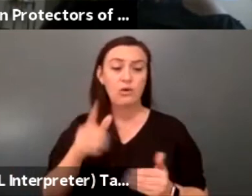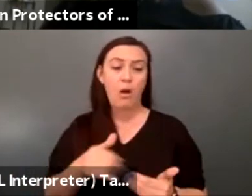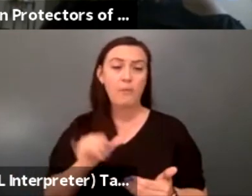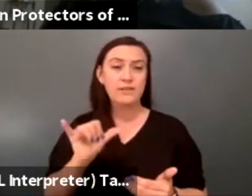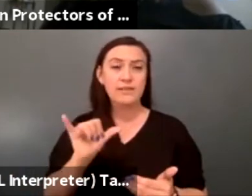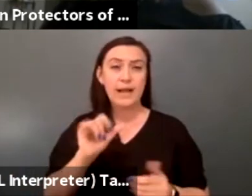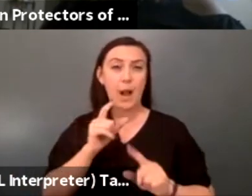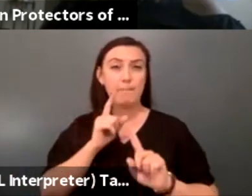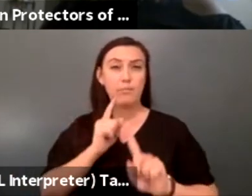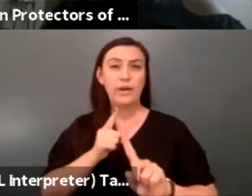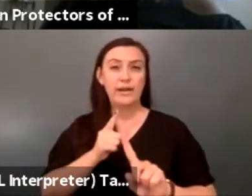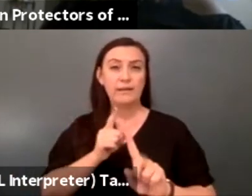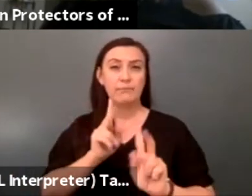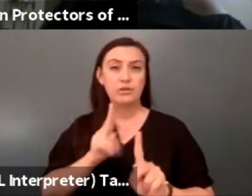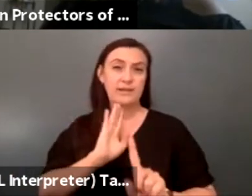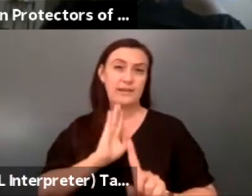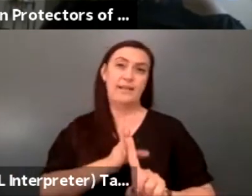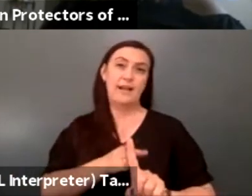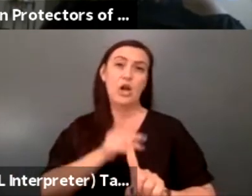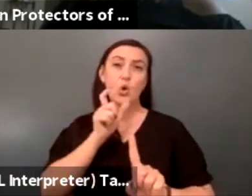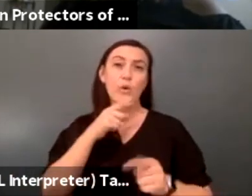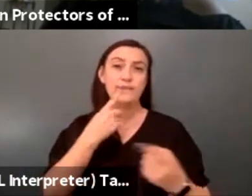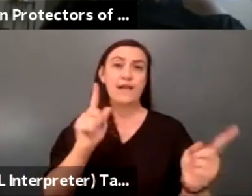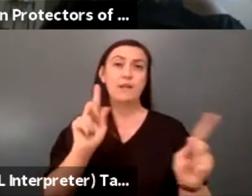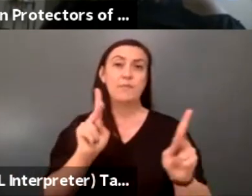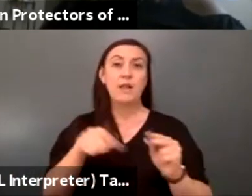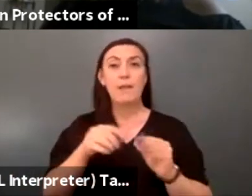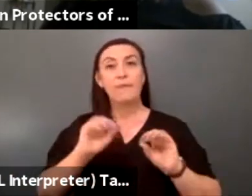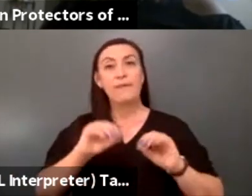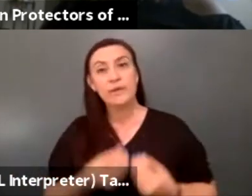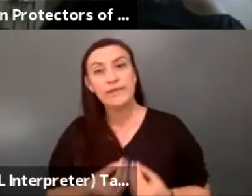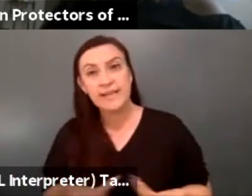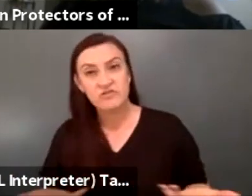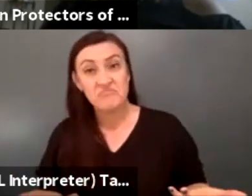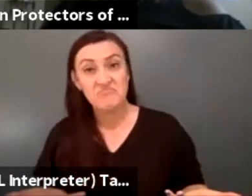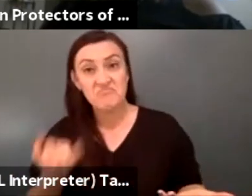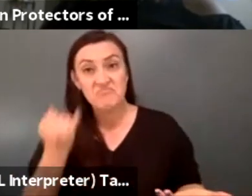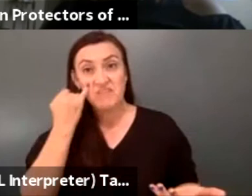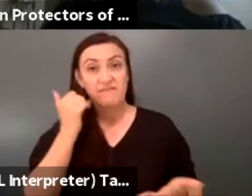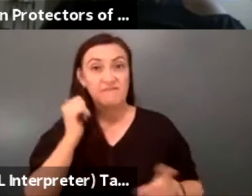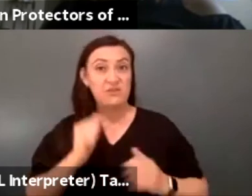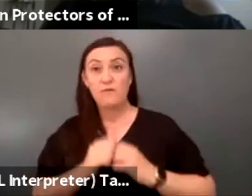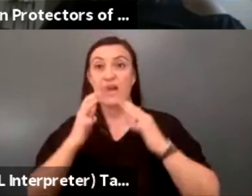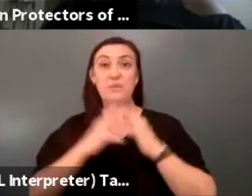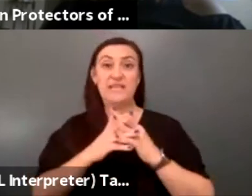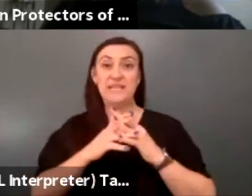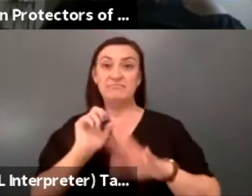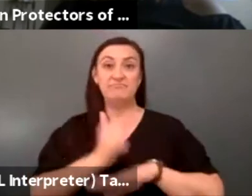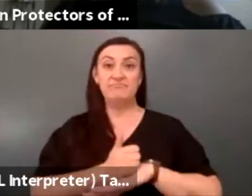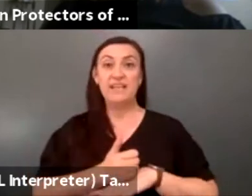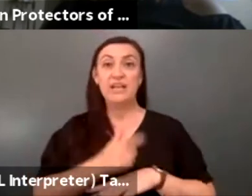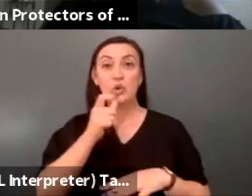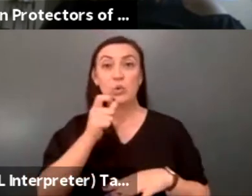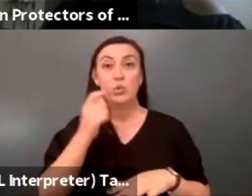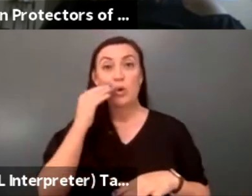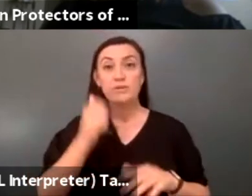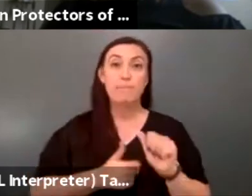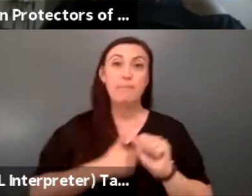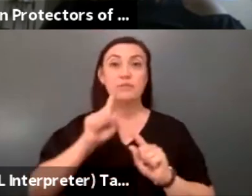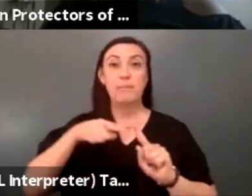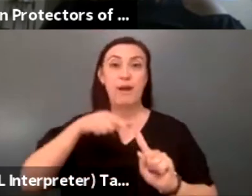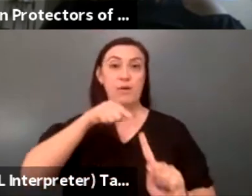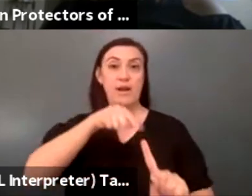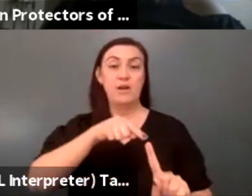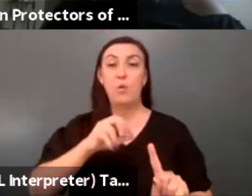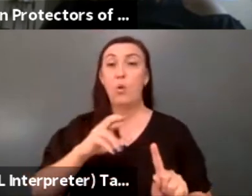point person, like who's going to tell people about the organization if you're founding it, right? Like who knows the most about it, or